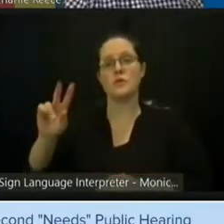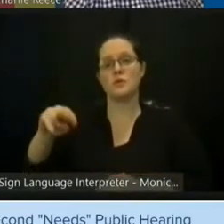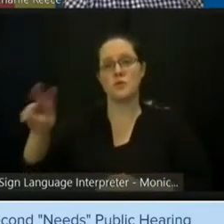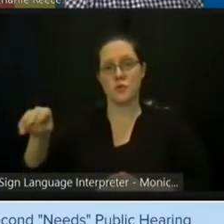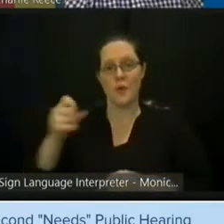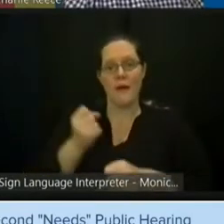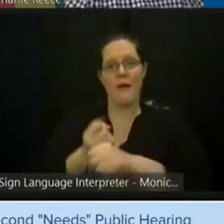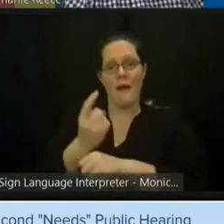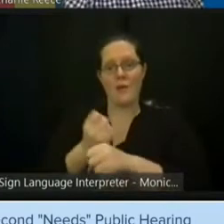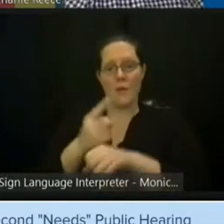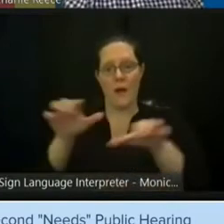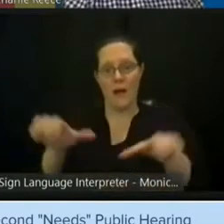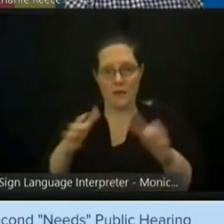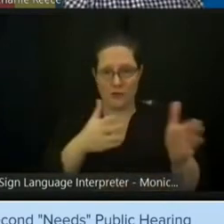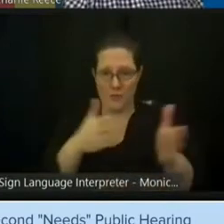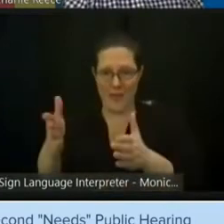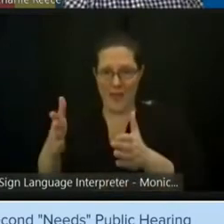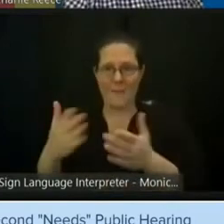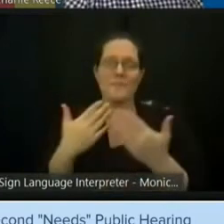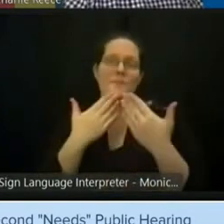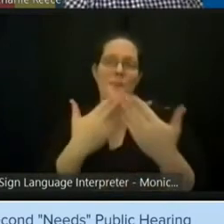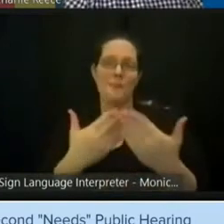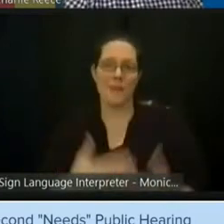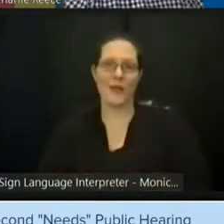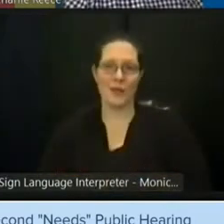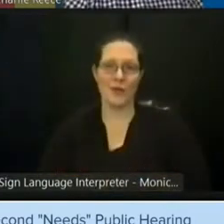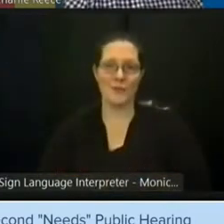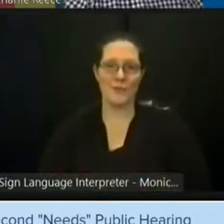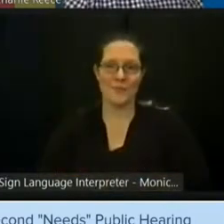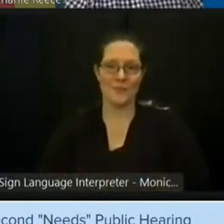2021-2022 annual action plan. Thank you.